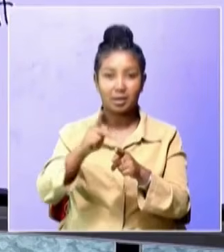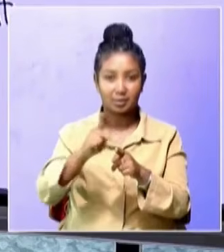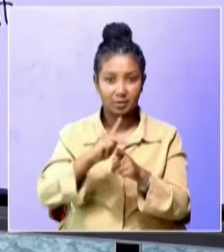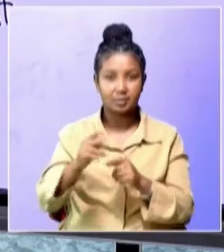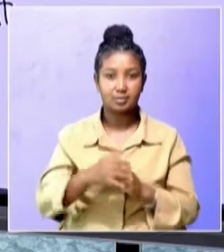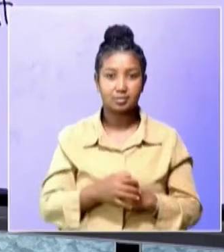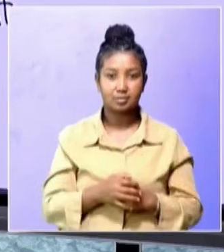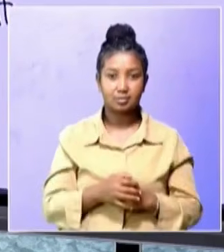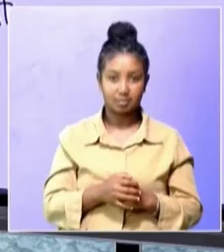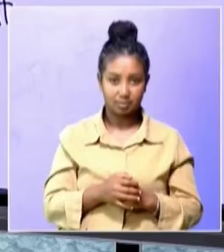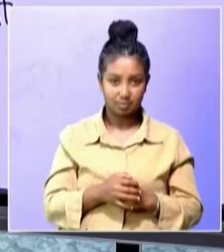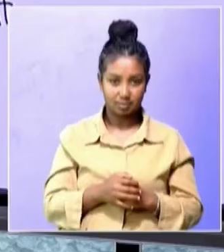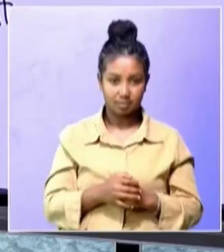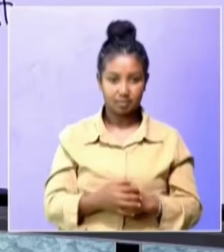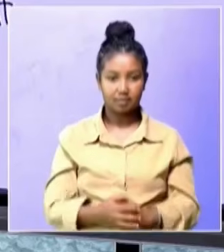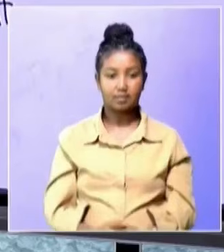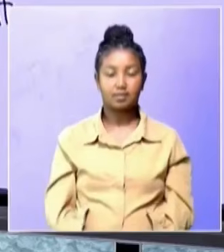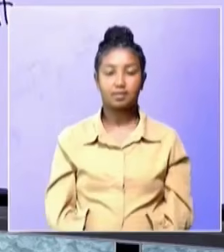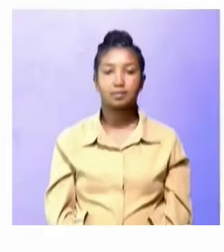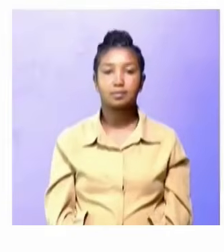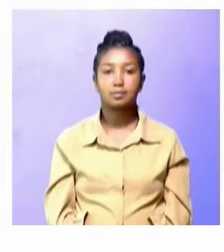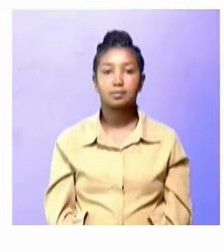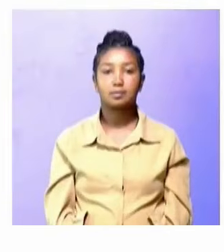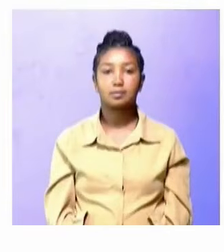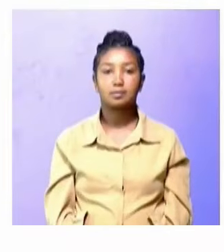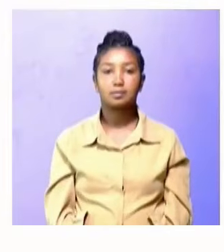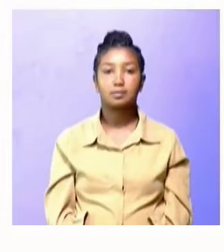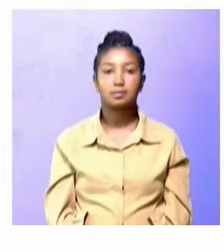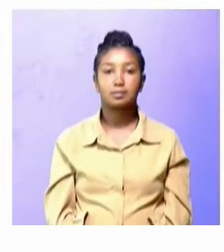this lesson, okay? All right.